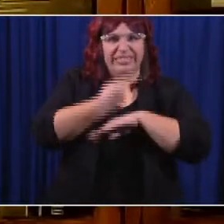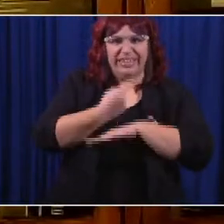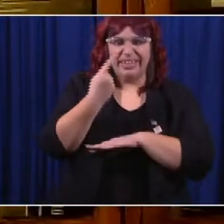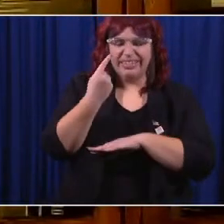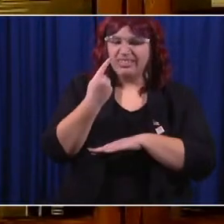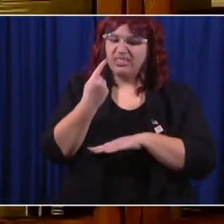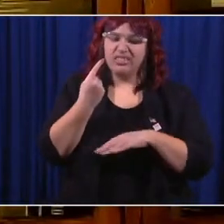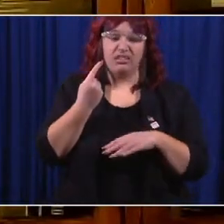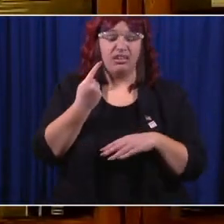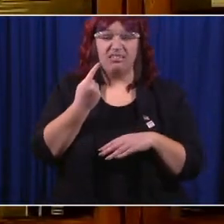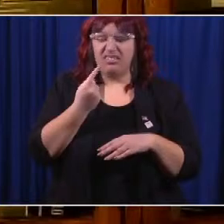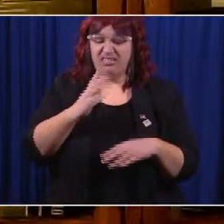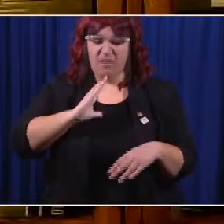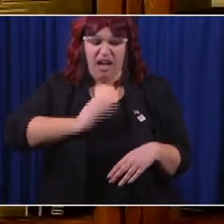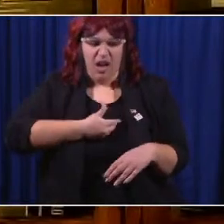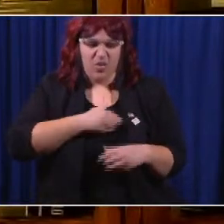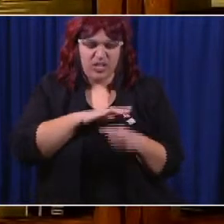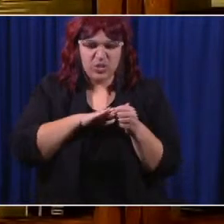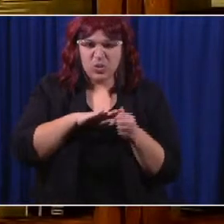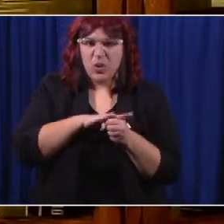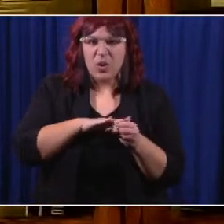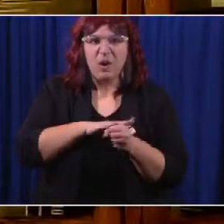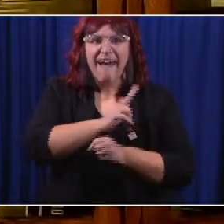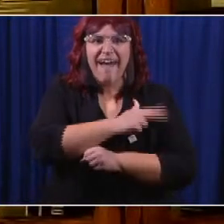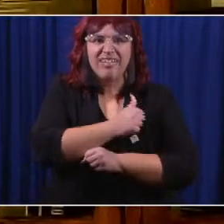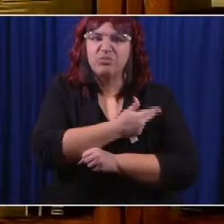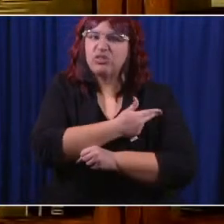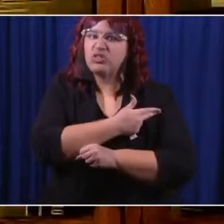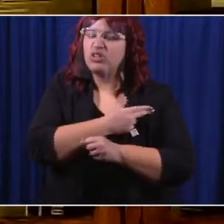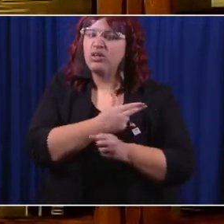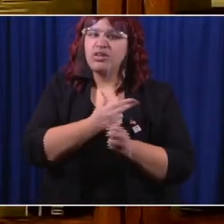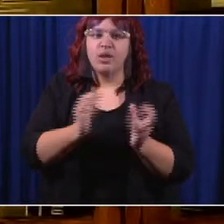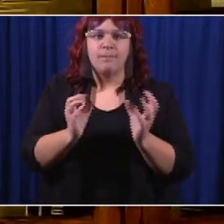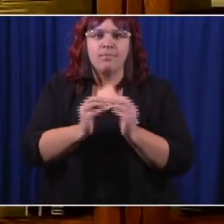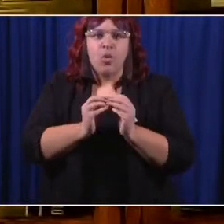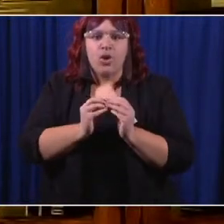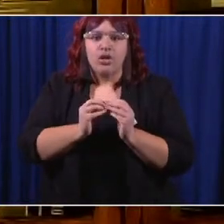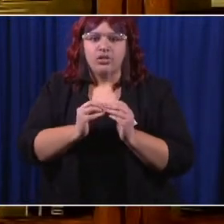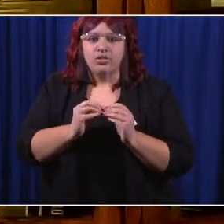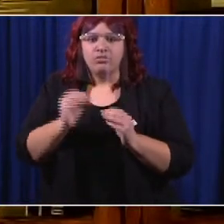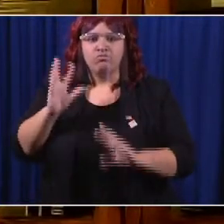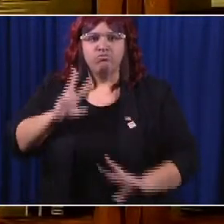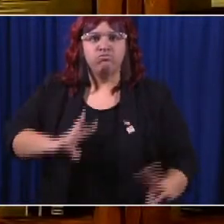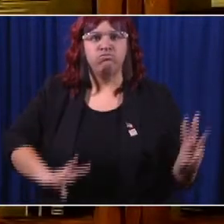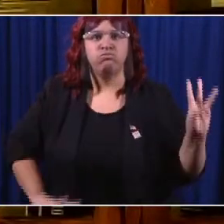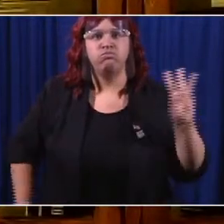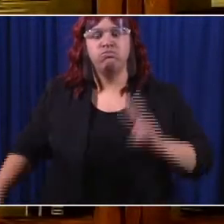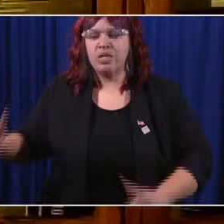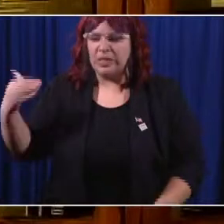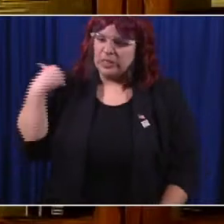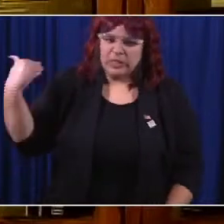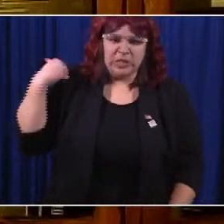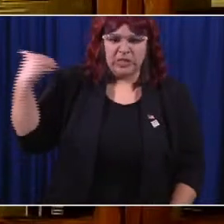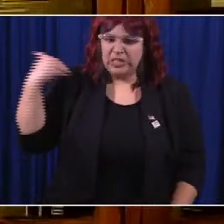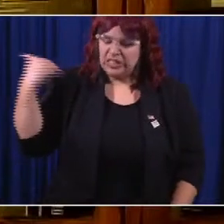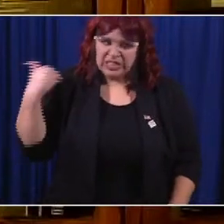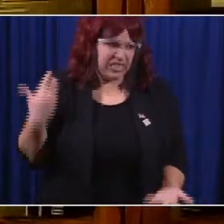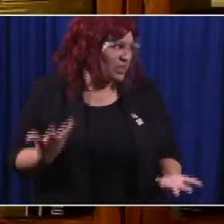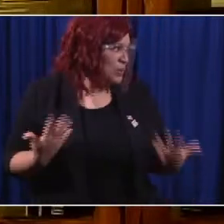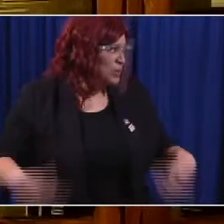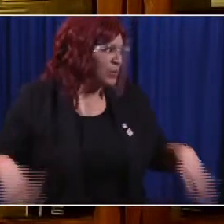hospitals in our zone really voicing concerns about their ability to continue to manage this many ICU